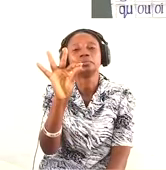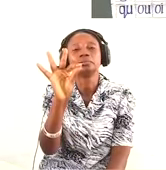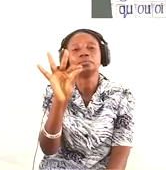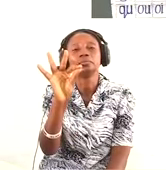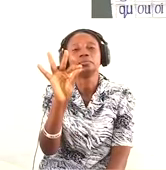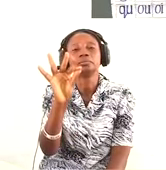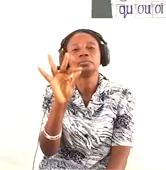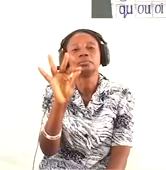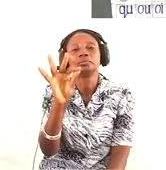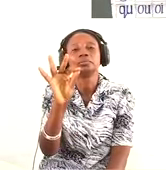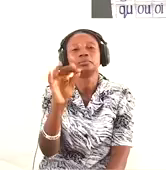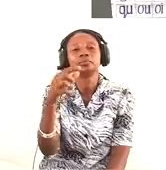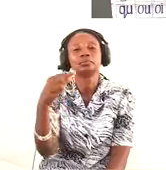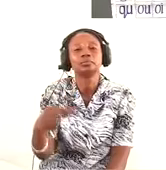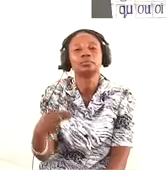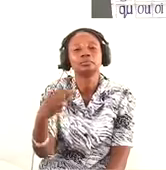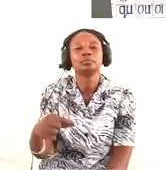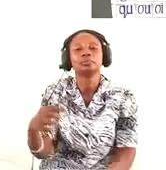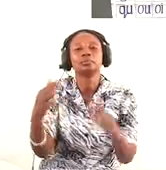There it goes.